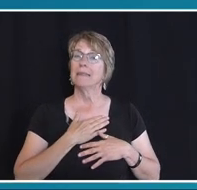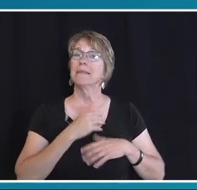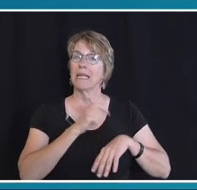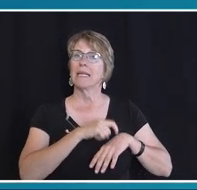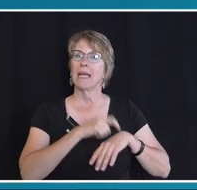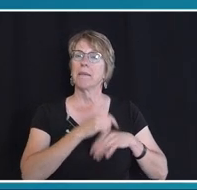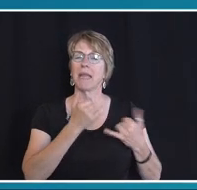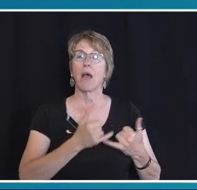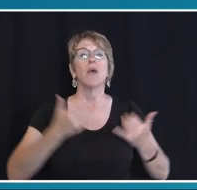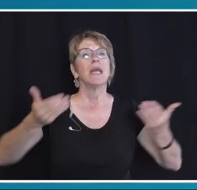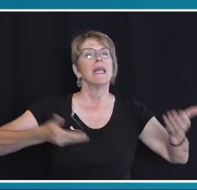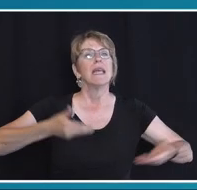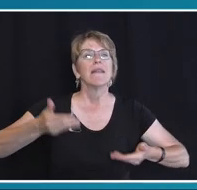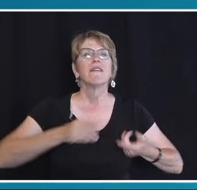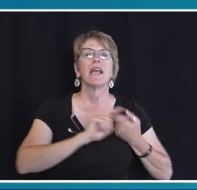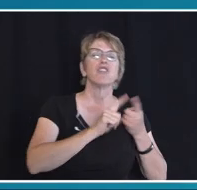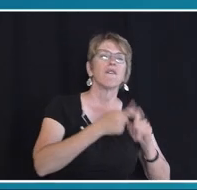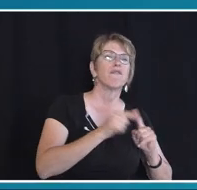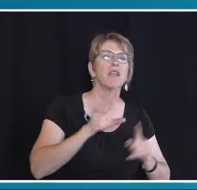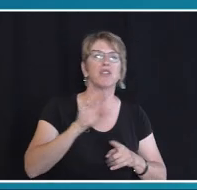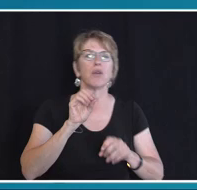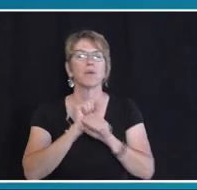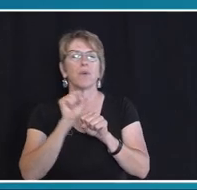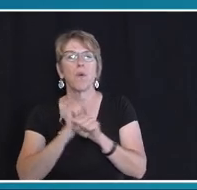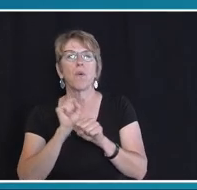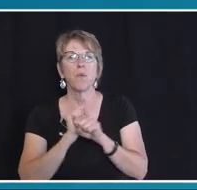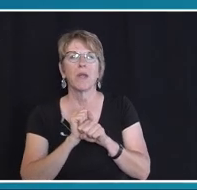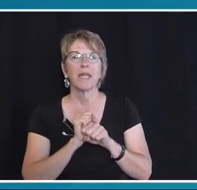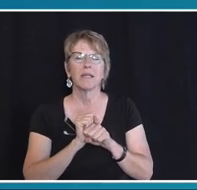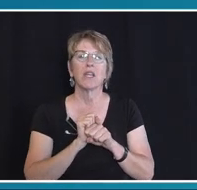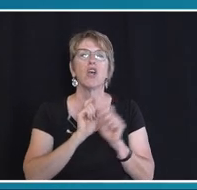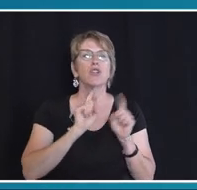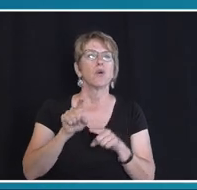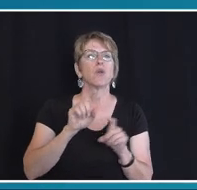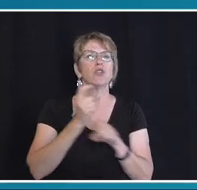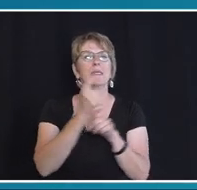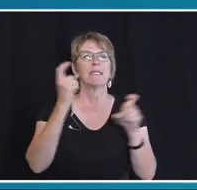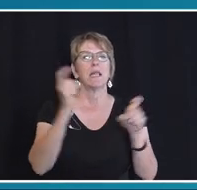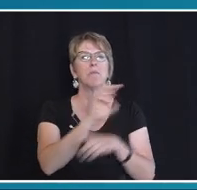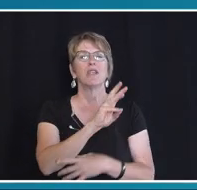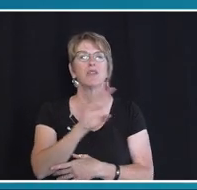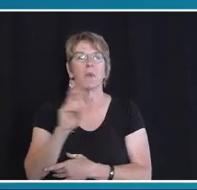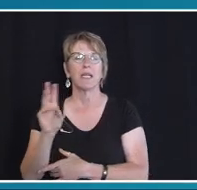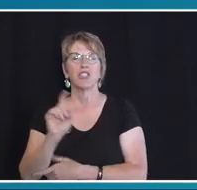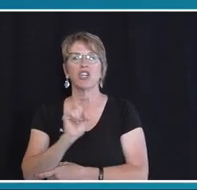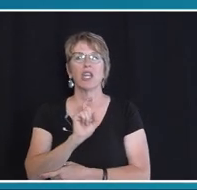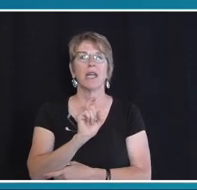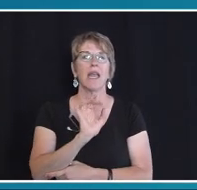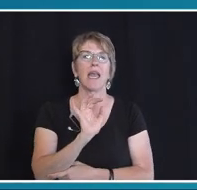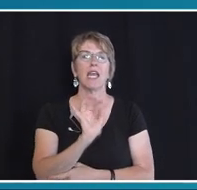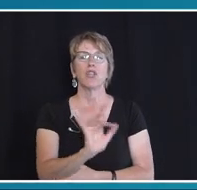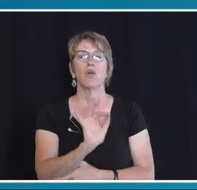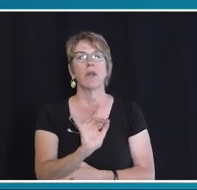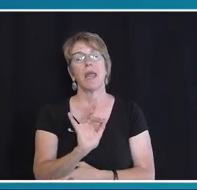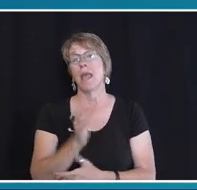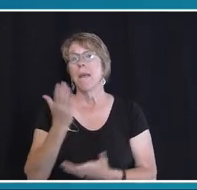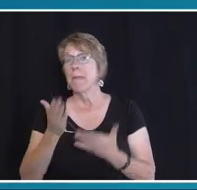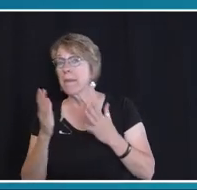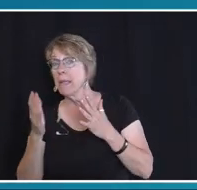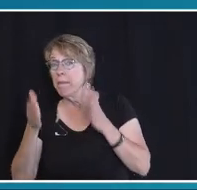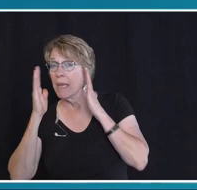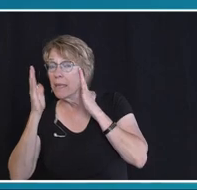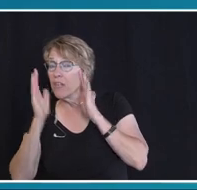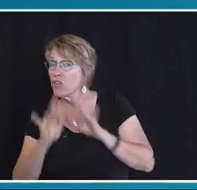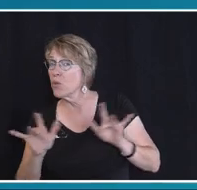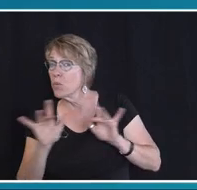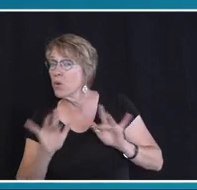please invite your friends and colleagues who weren't able to tune in today to visit the Celebration of Courage website to donate and watch the recording of today's program. Come on, we can